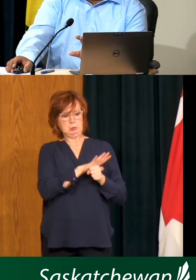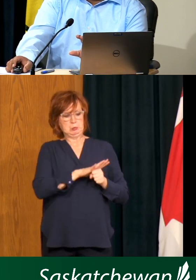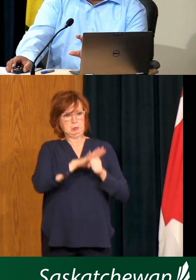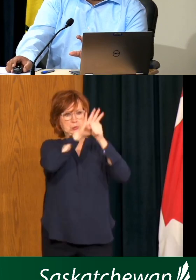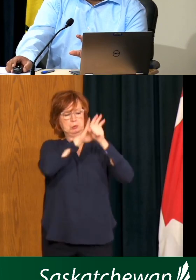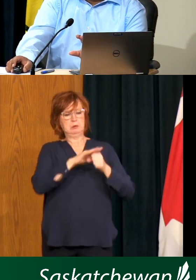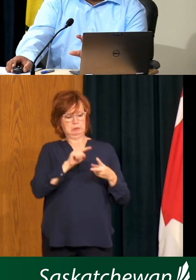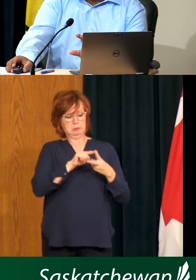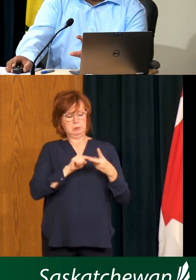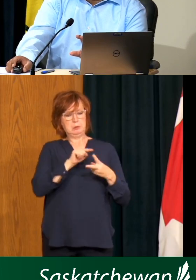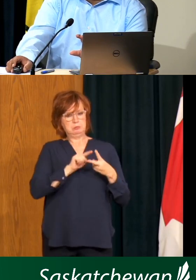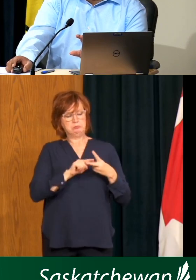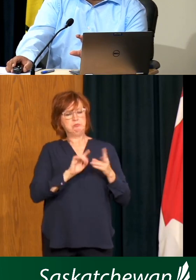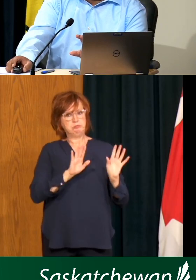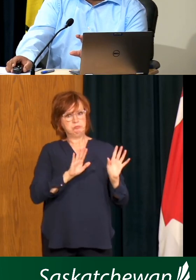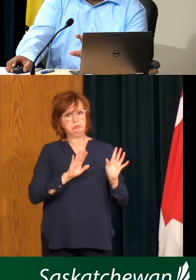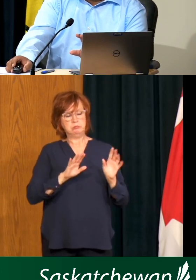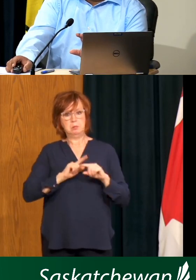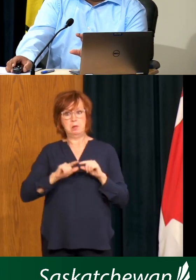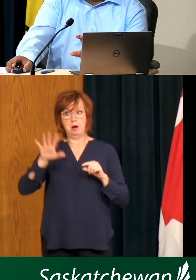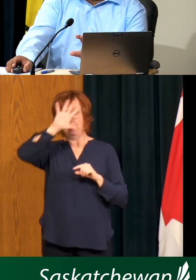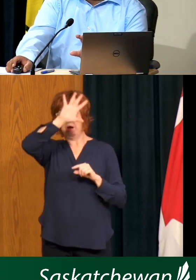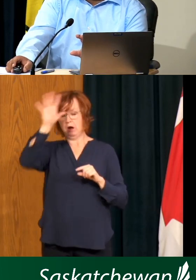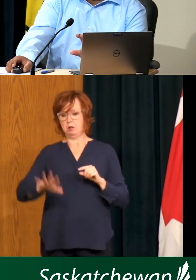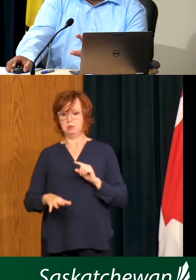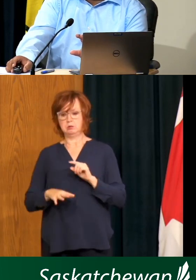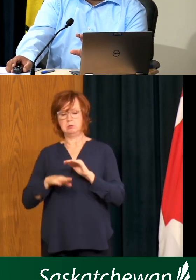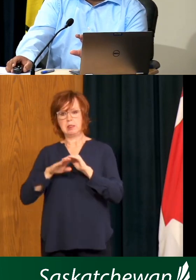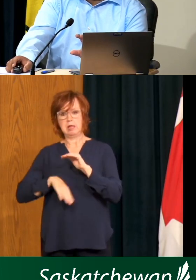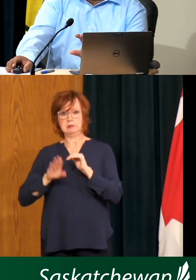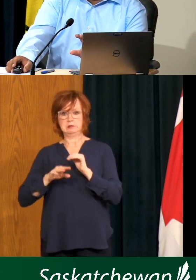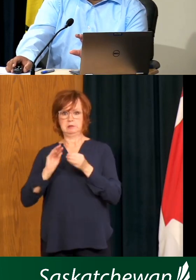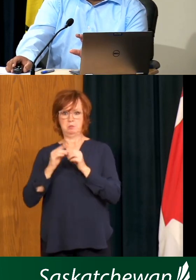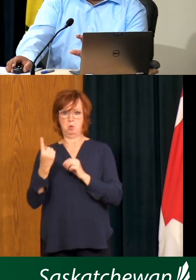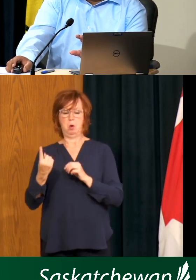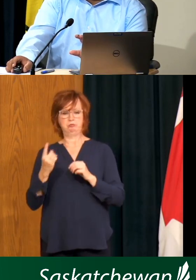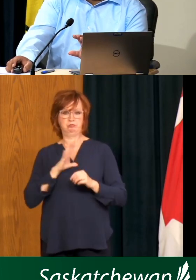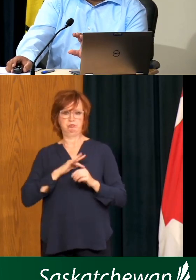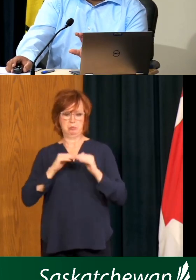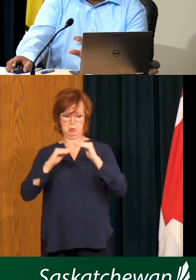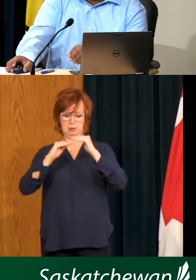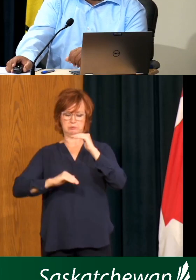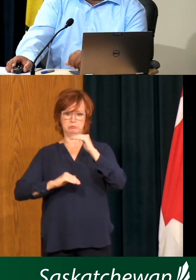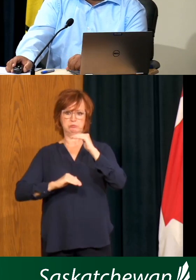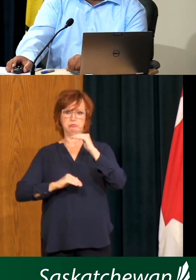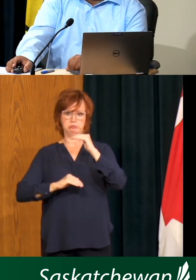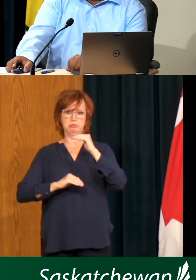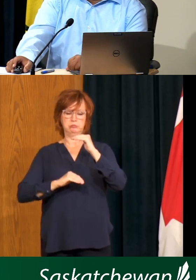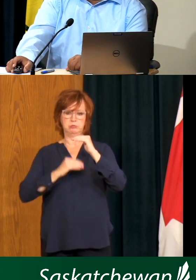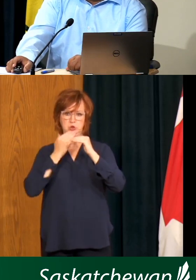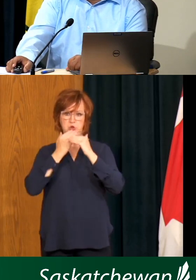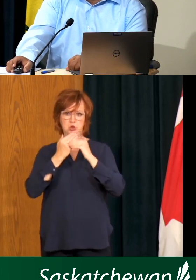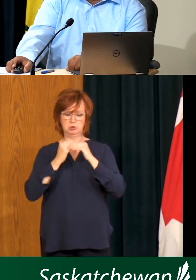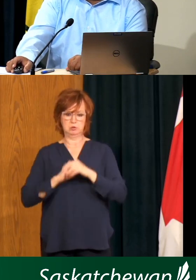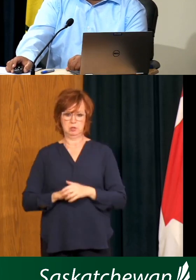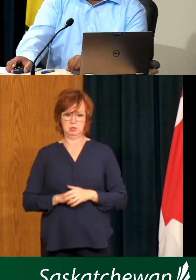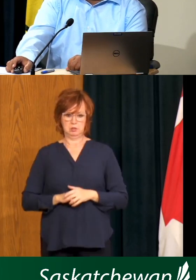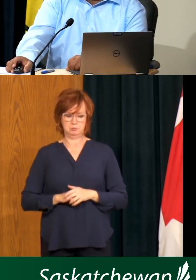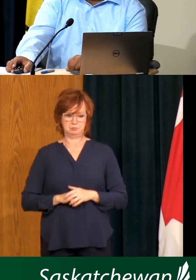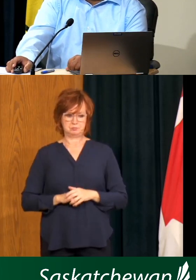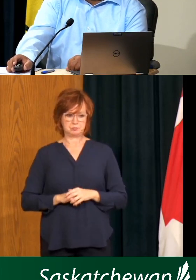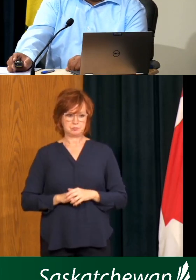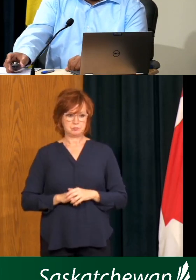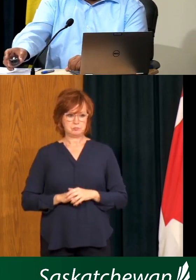southwest, is at least some reassurance that they are localized outbreaks and not a high number of cases throughout the province. But having said